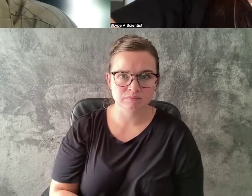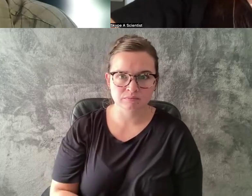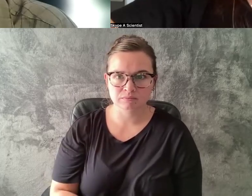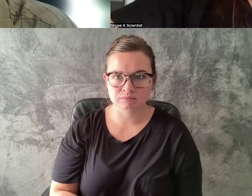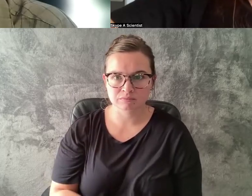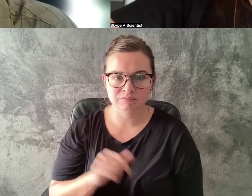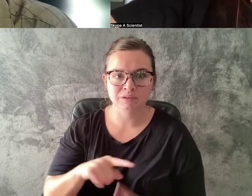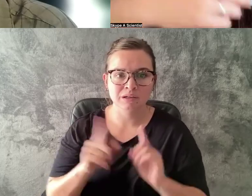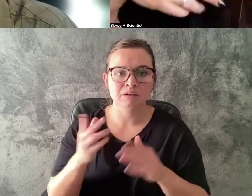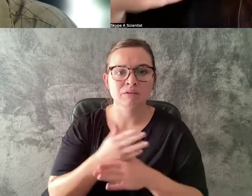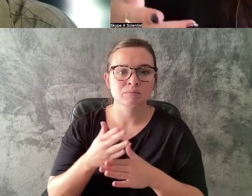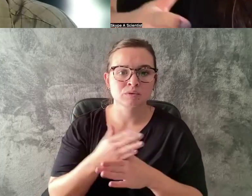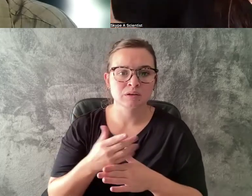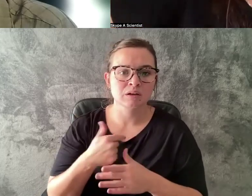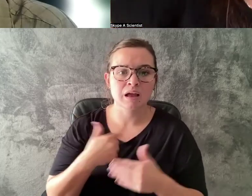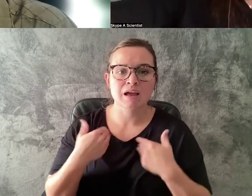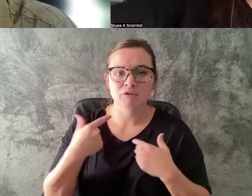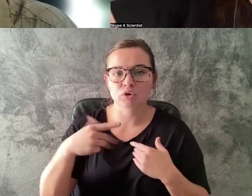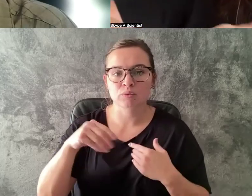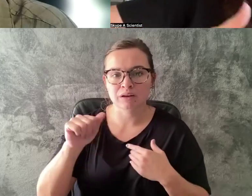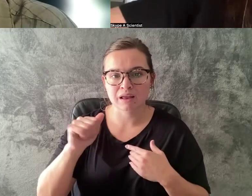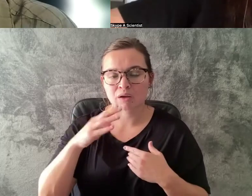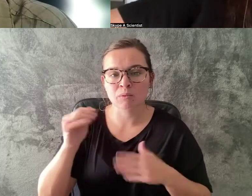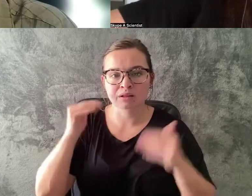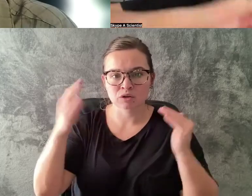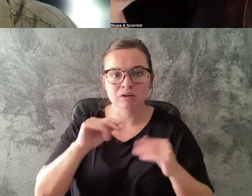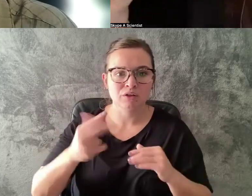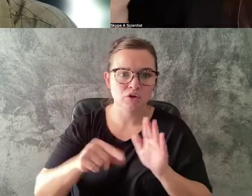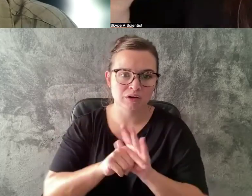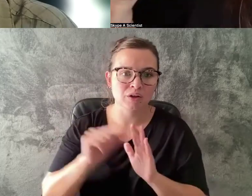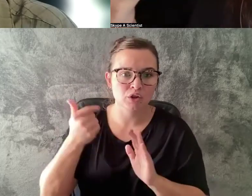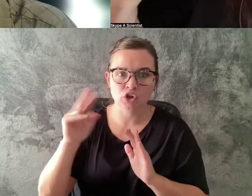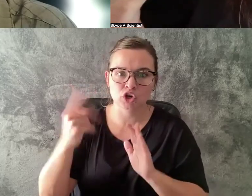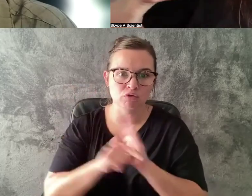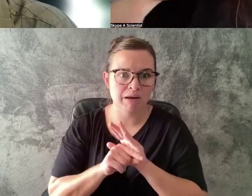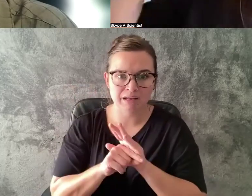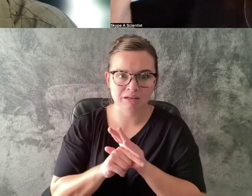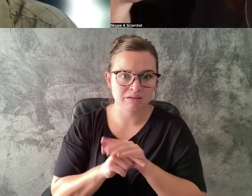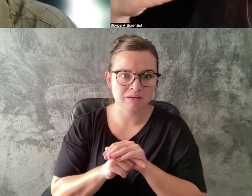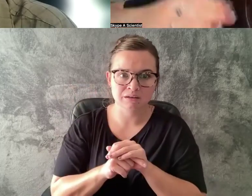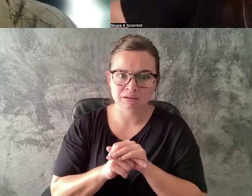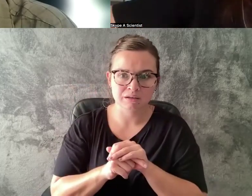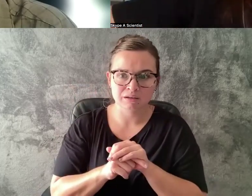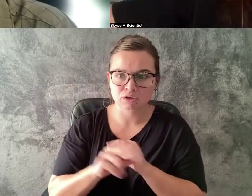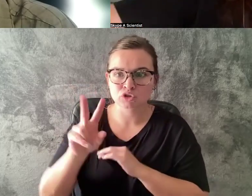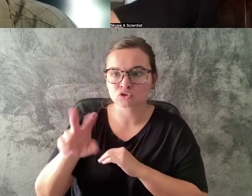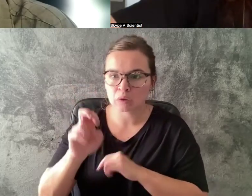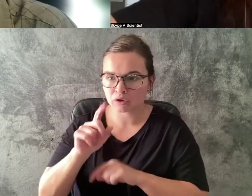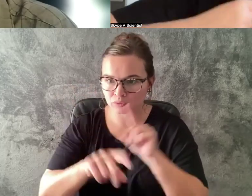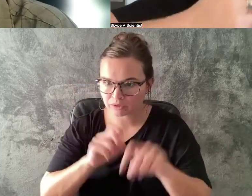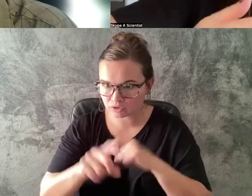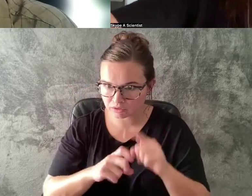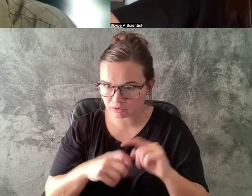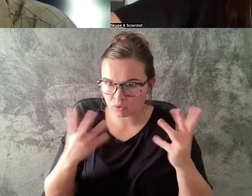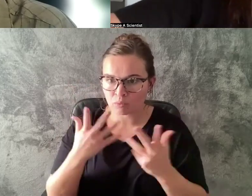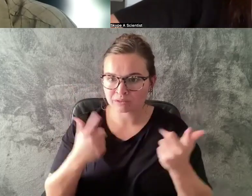difference between having a Q&A with adults and with third graders. The third graders, it's just like I get like it's like 200 questions. What's